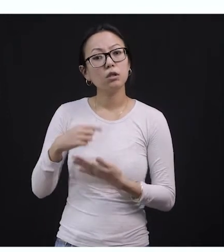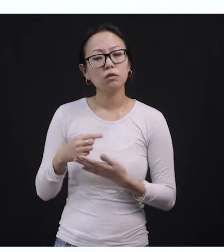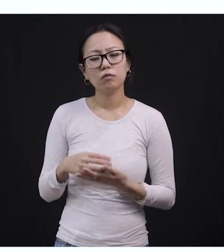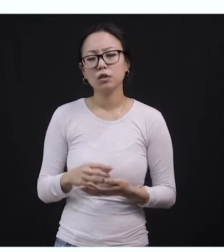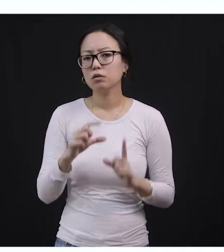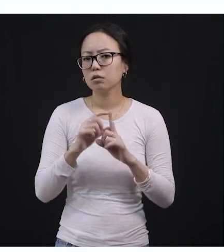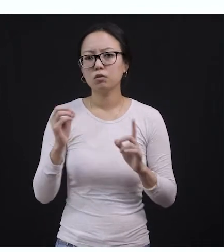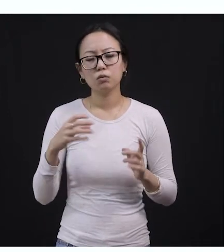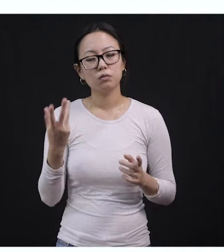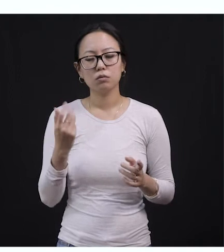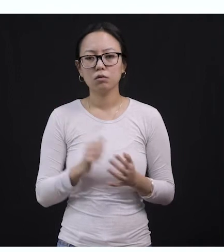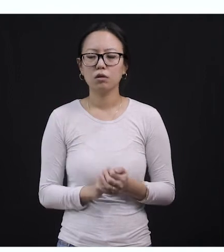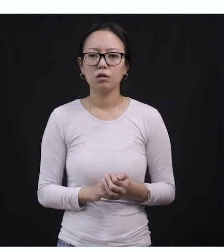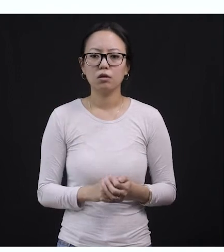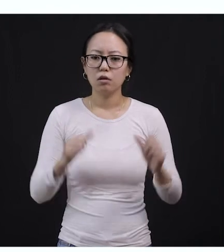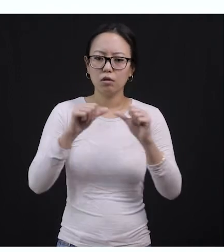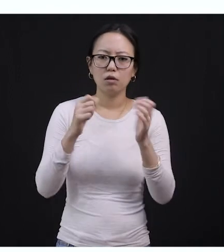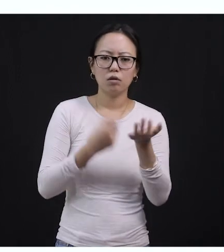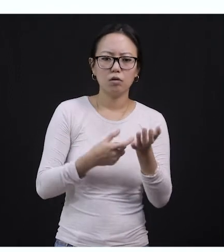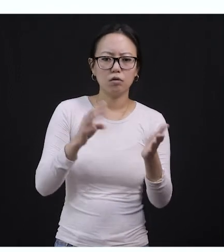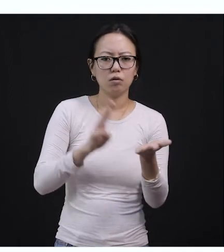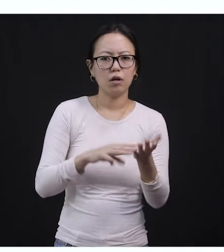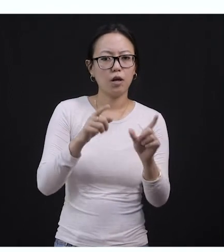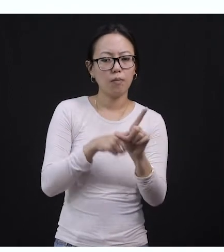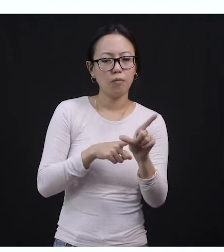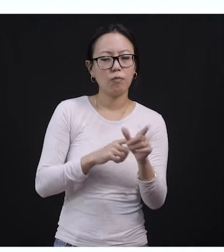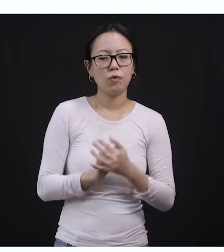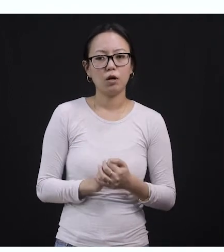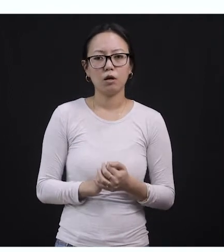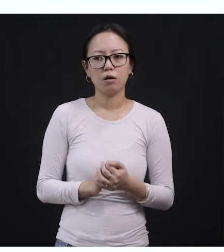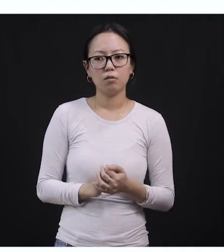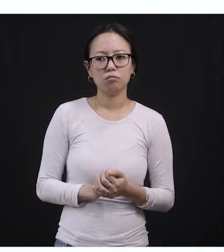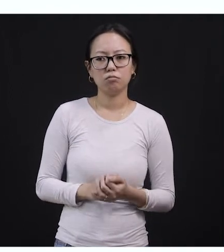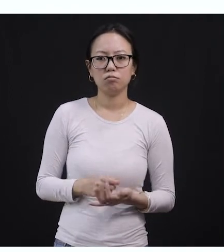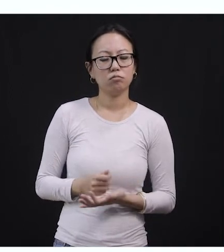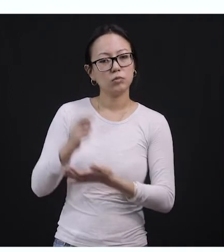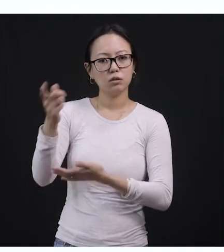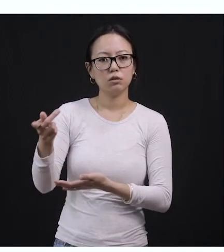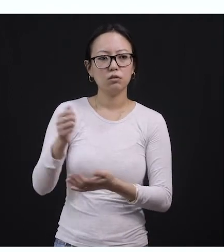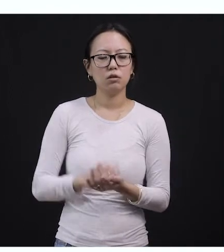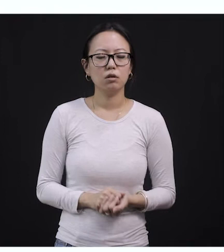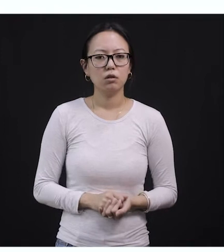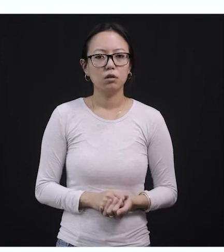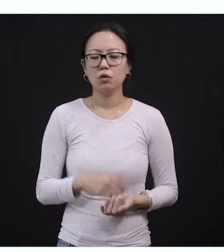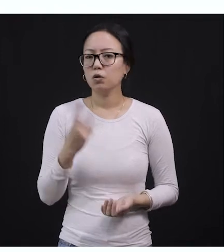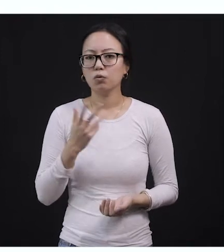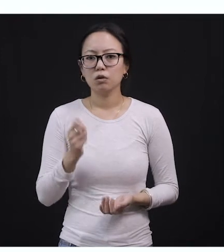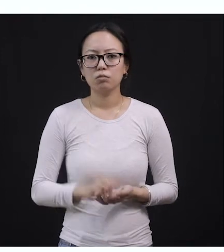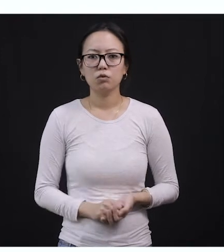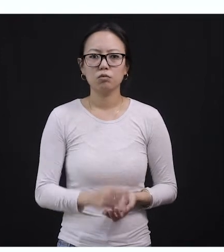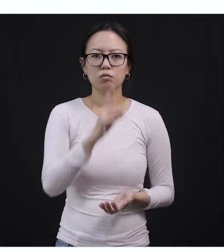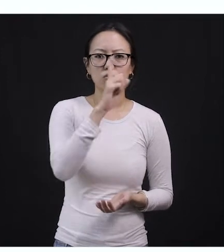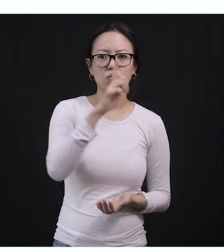money to maintain his military, because it is written in the records that Harsha had 1